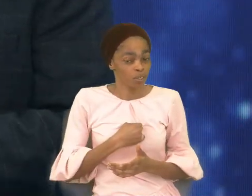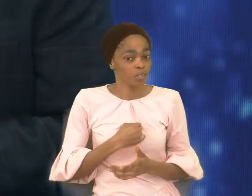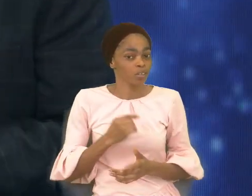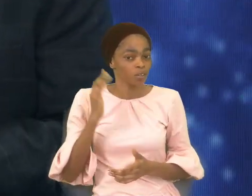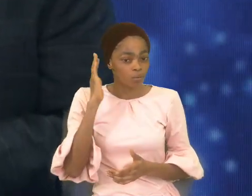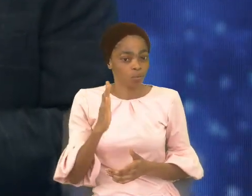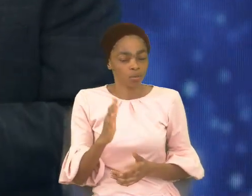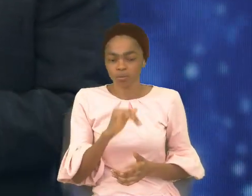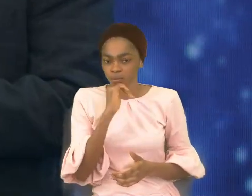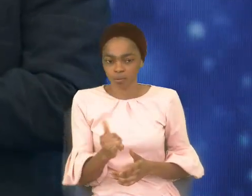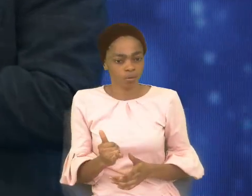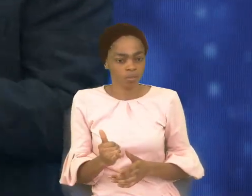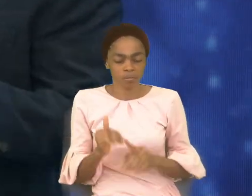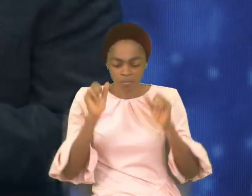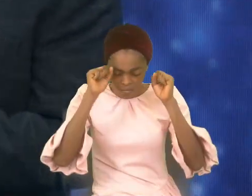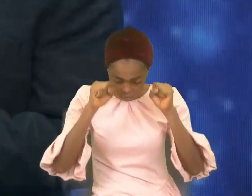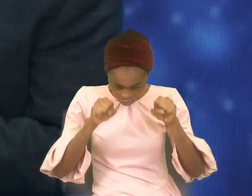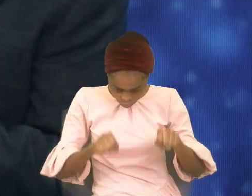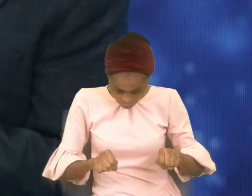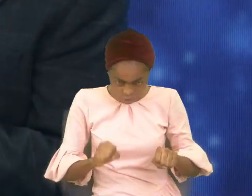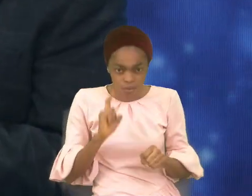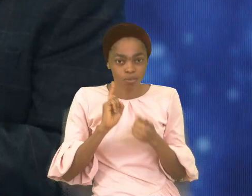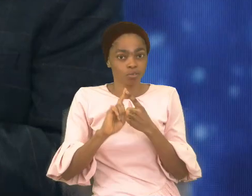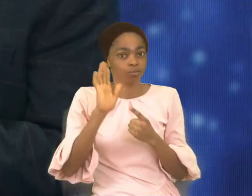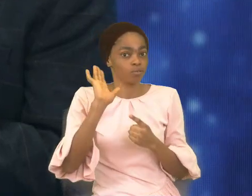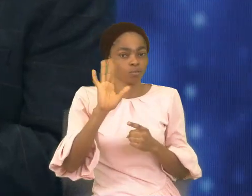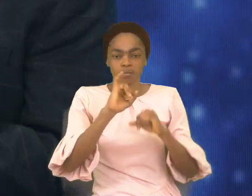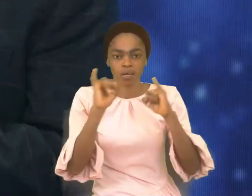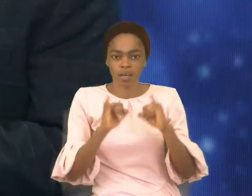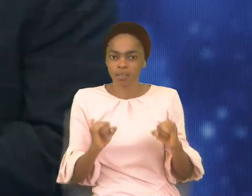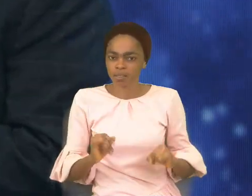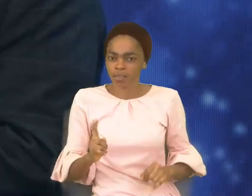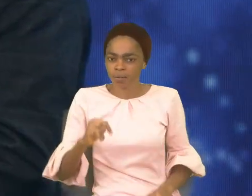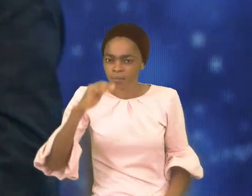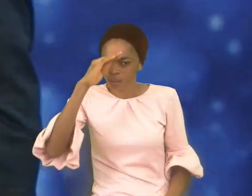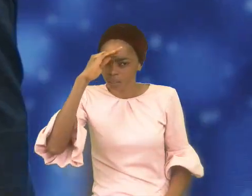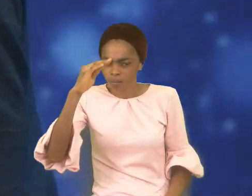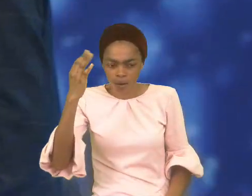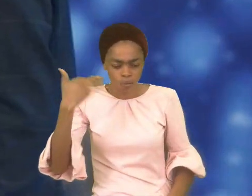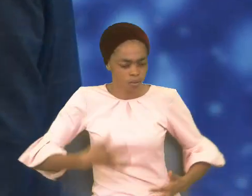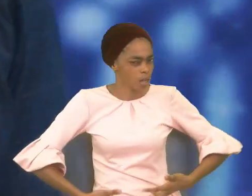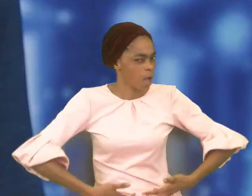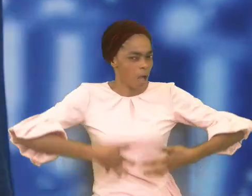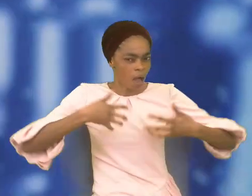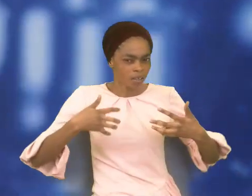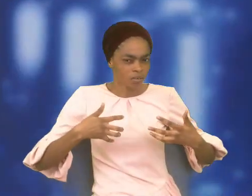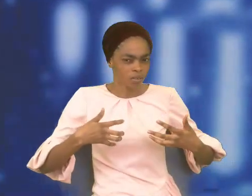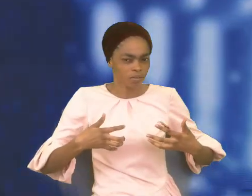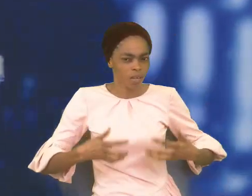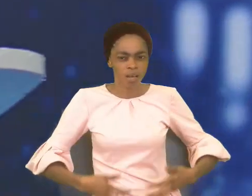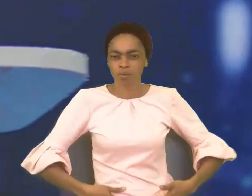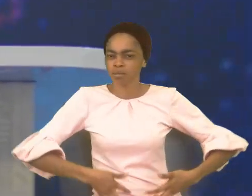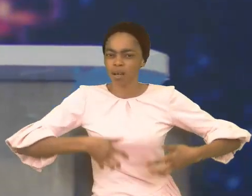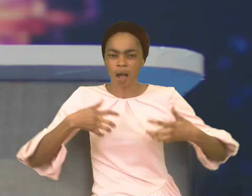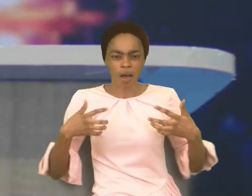The man was angry, furious, flaming, and he commanded his people